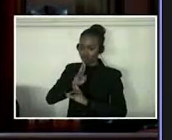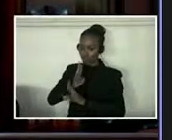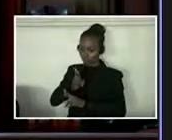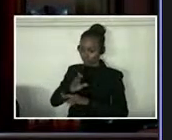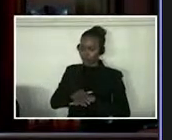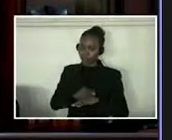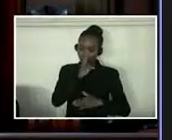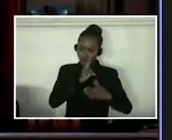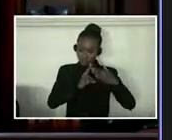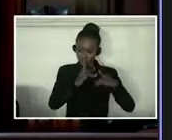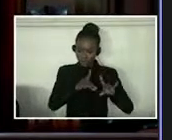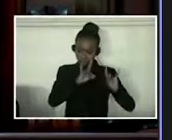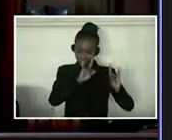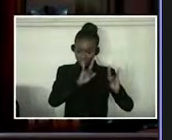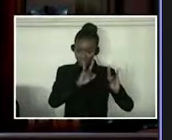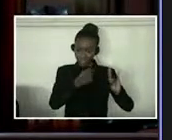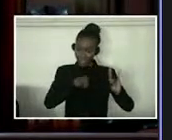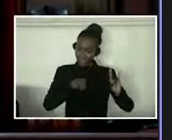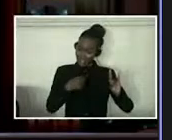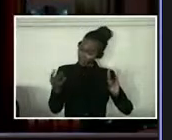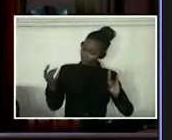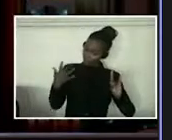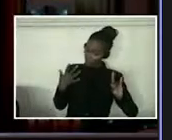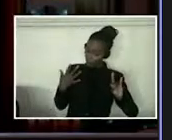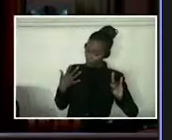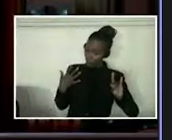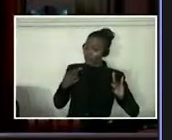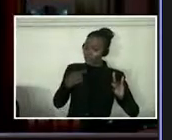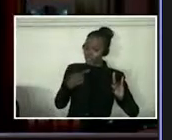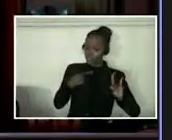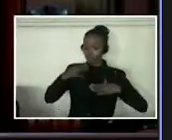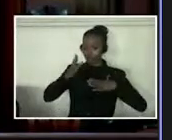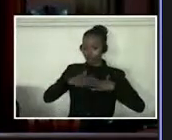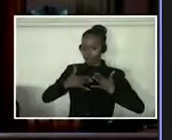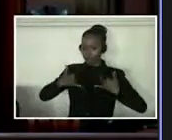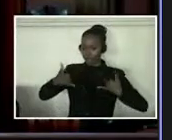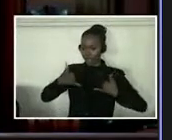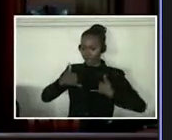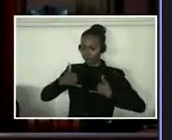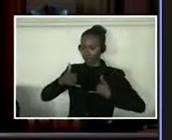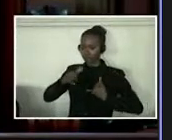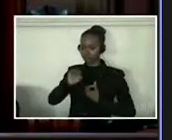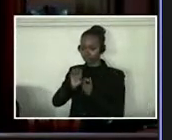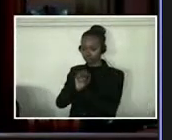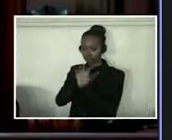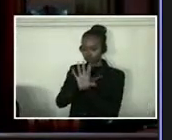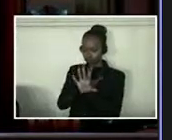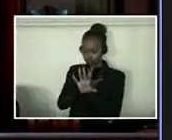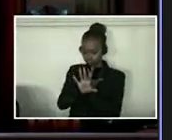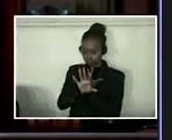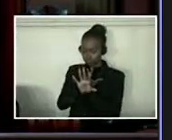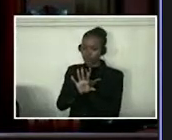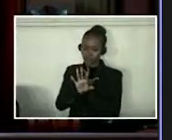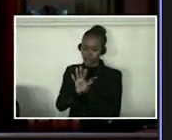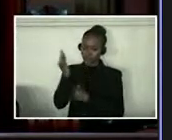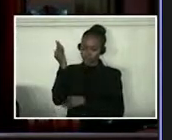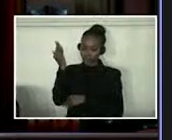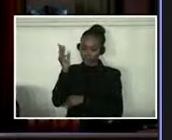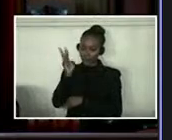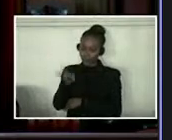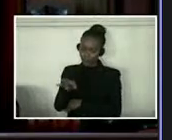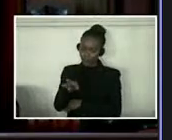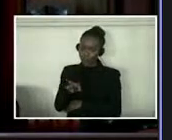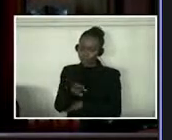reliably informed that she is connected eventually yes honorable chairperson of the health